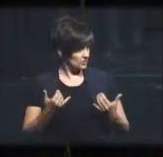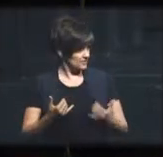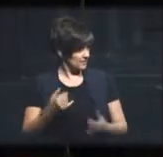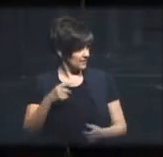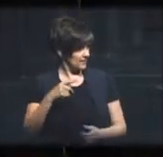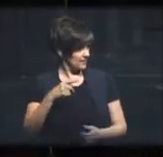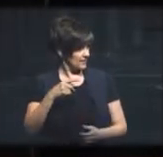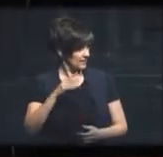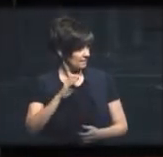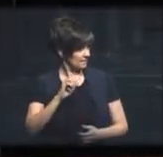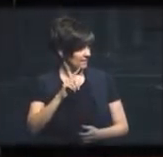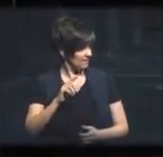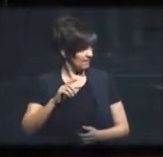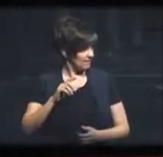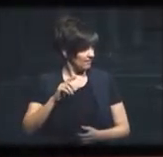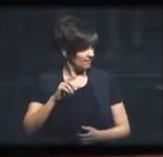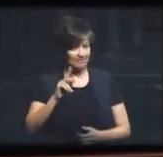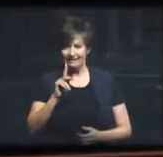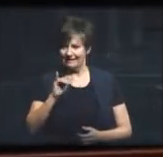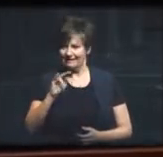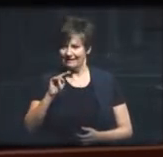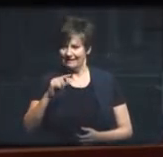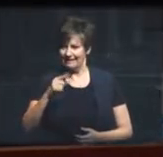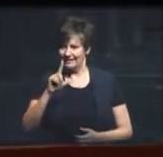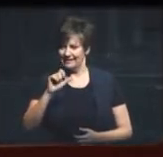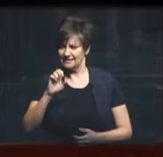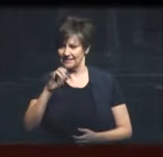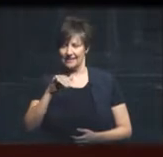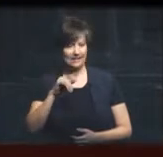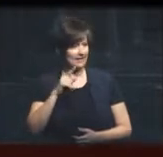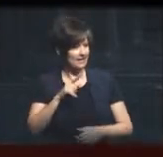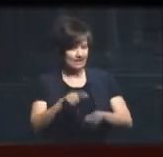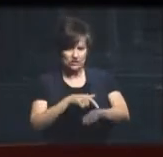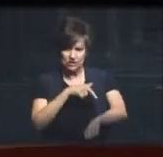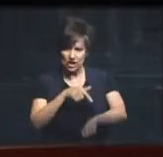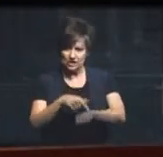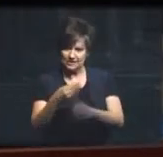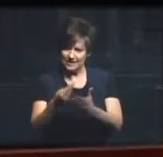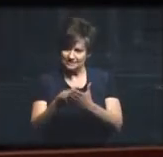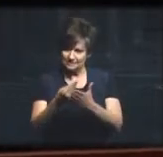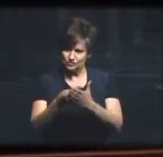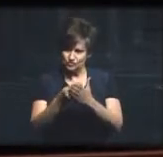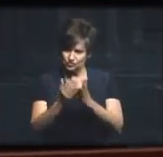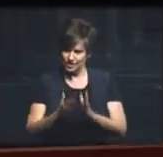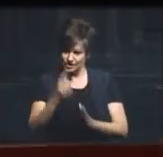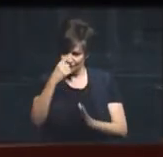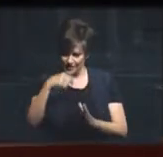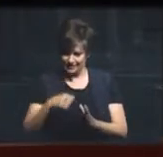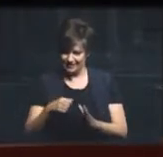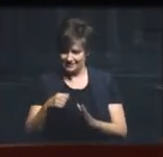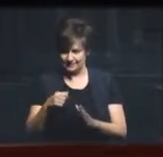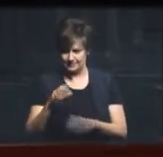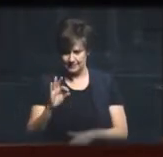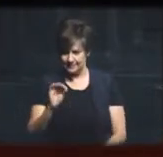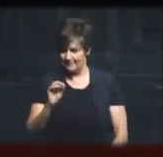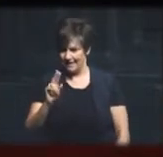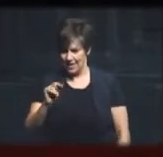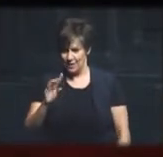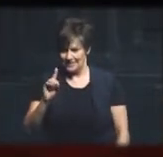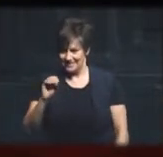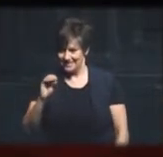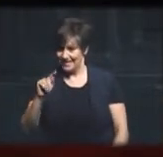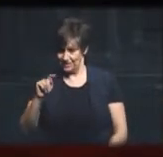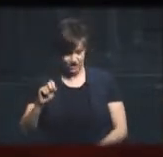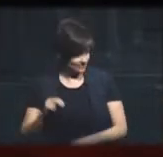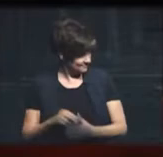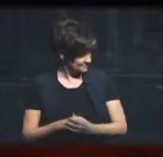Tinsley. Phil, thanks for joining us. Phil is a longtime treasurer of our foundation and a tireless supporter out in the community of Pikes